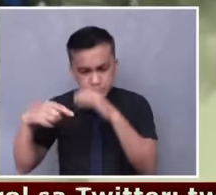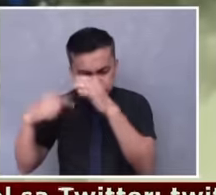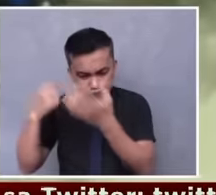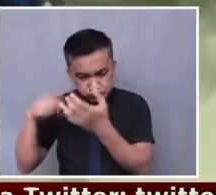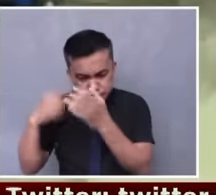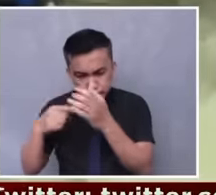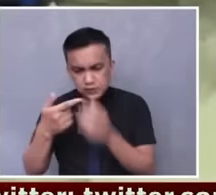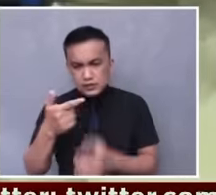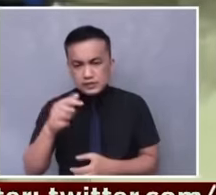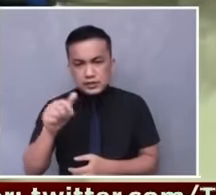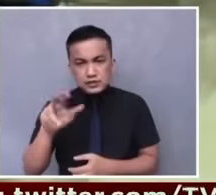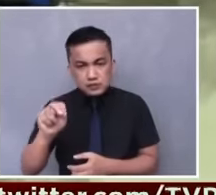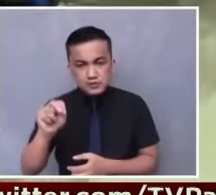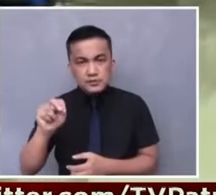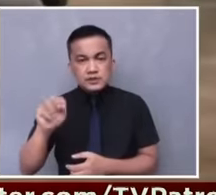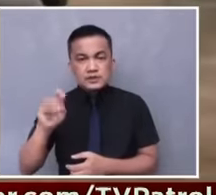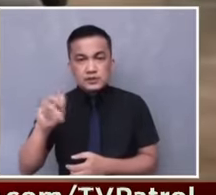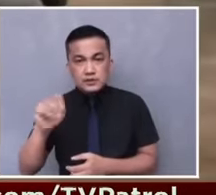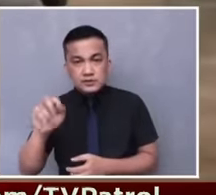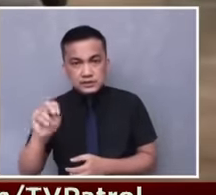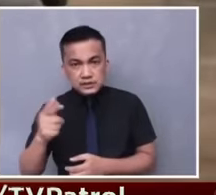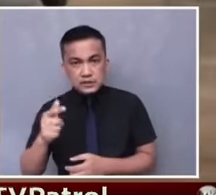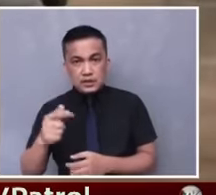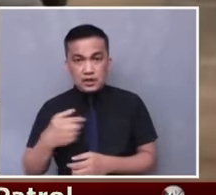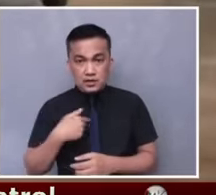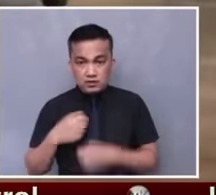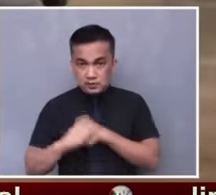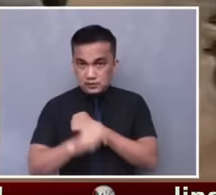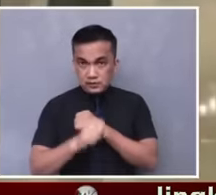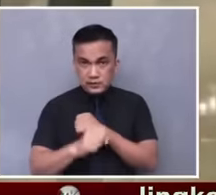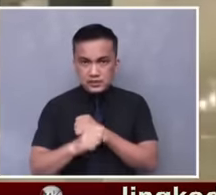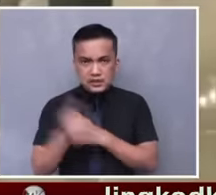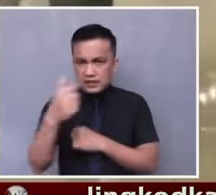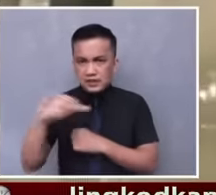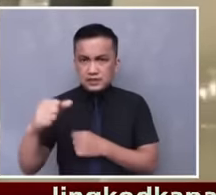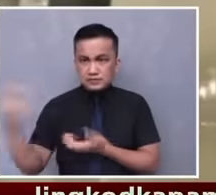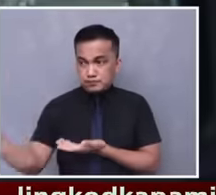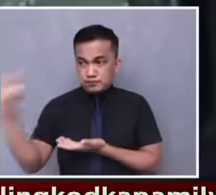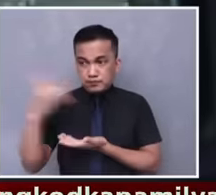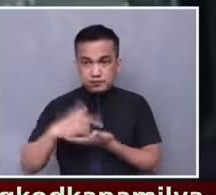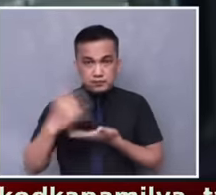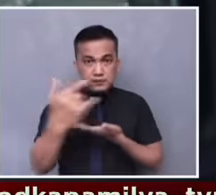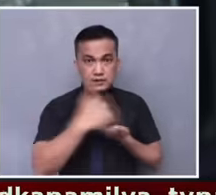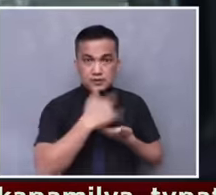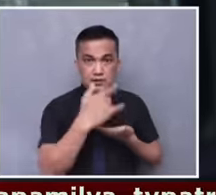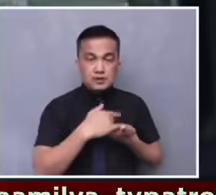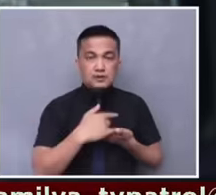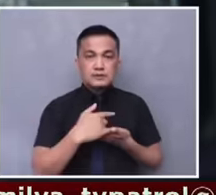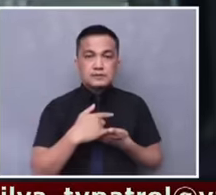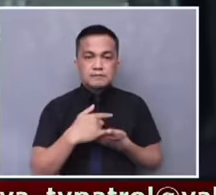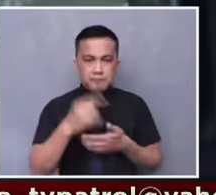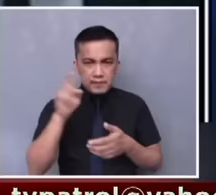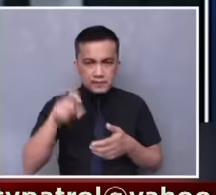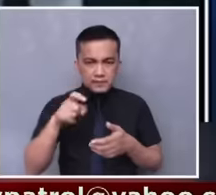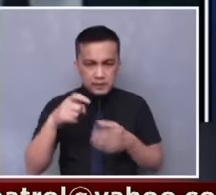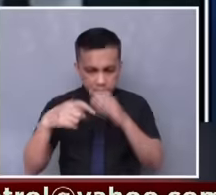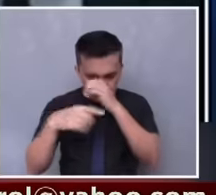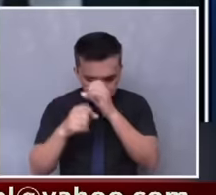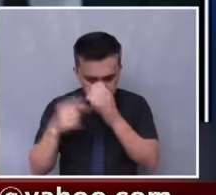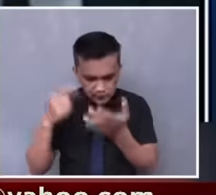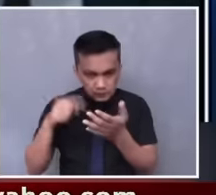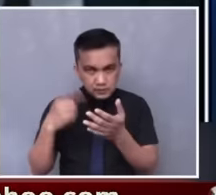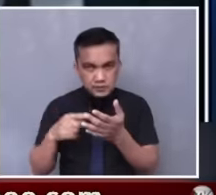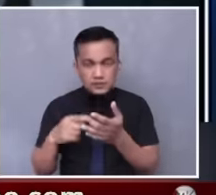advocating that any returning traveler from overseas should be sequenced at a priority so that